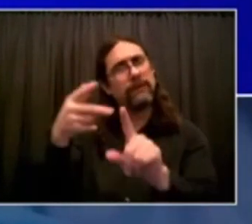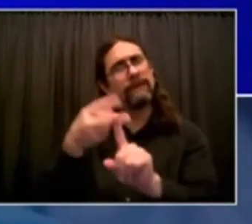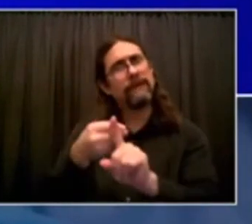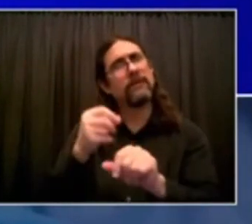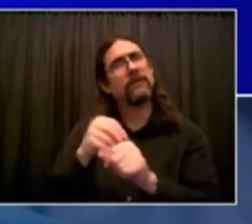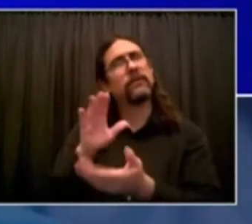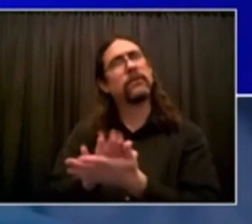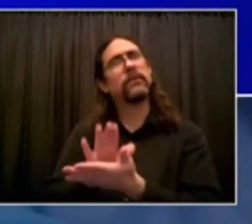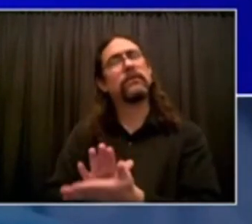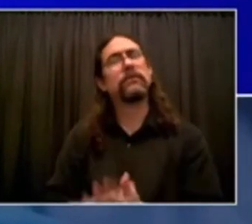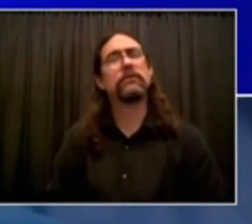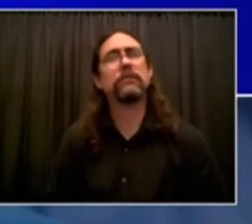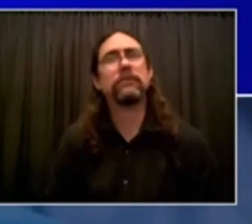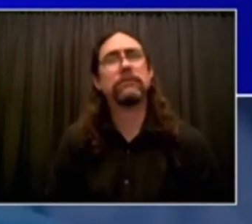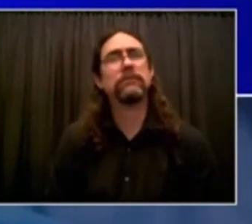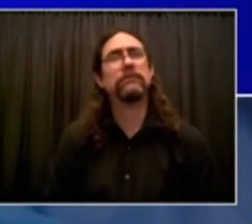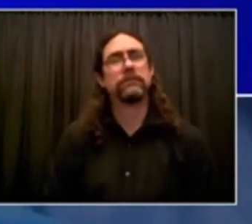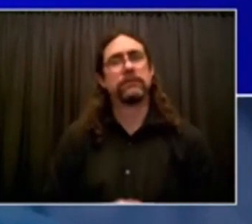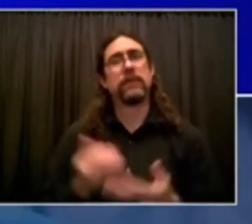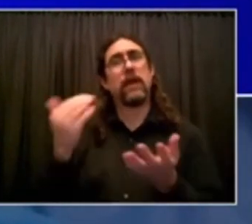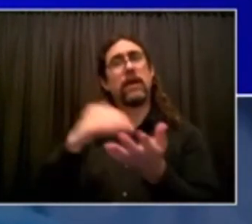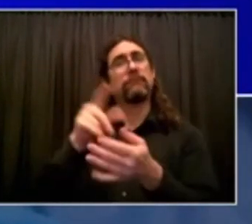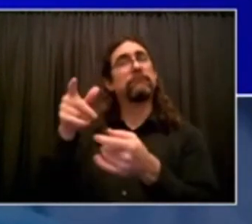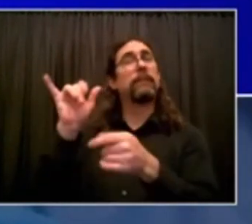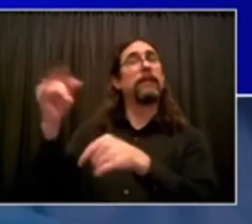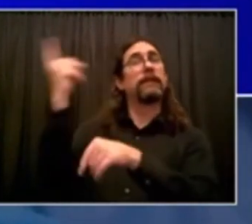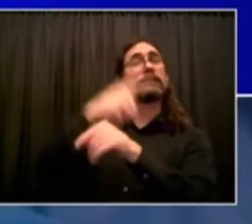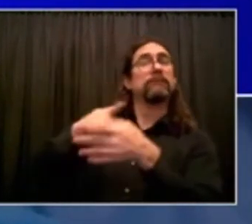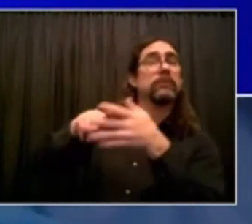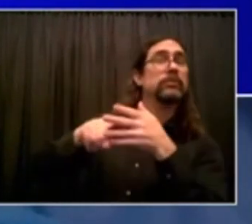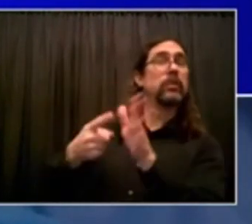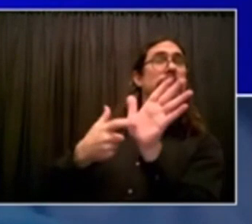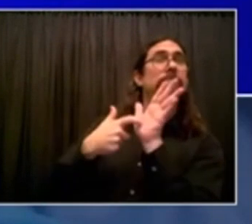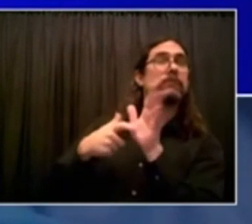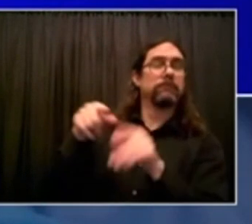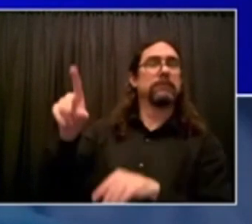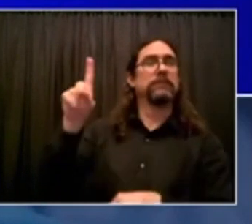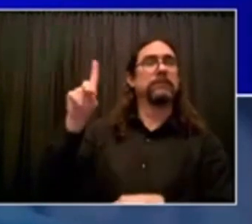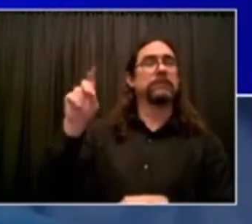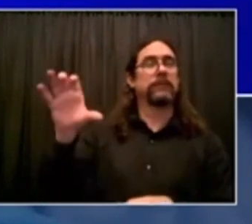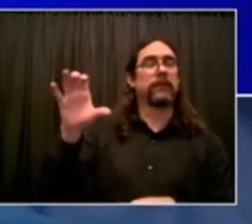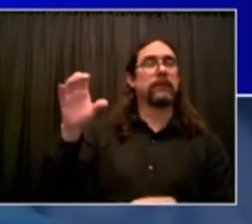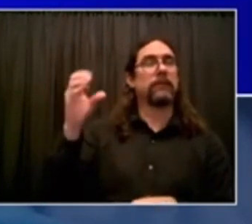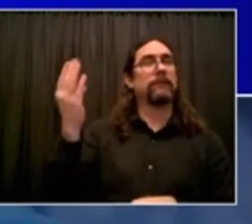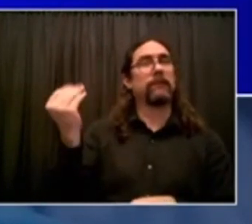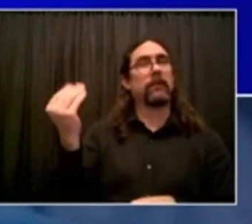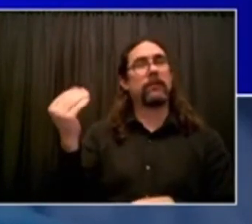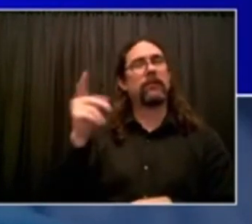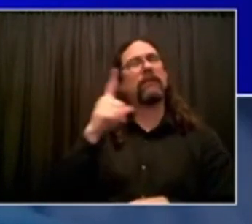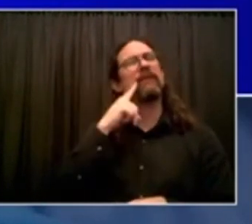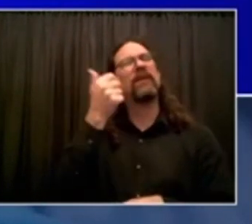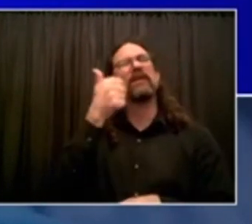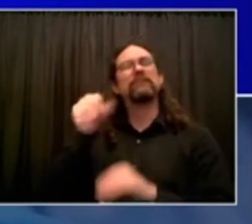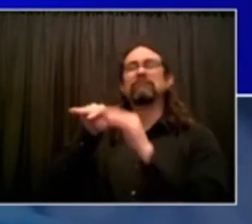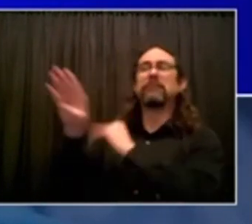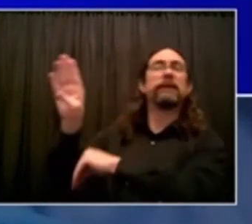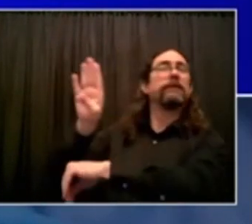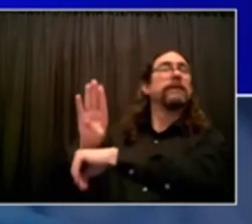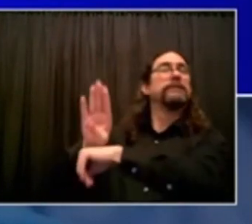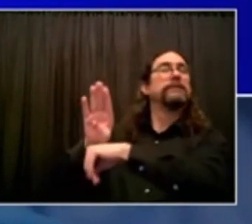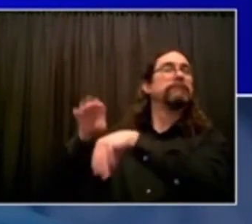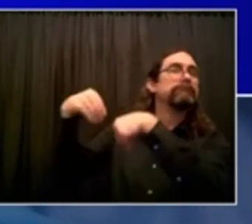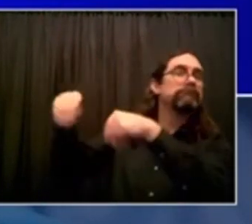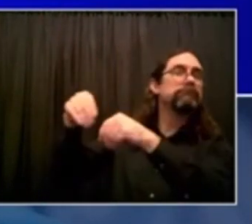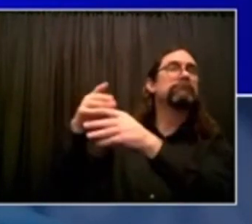to participate, indoor dining, entertainment, all of these great things. Now, another point for our youngest kids. Previously, for